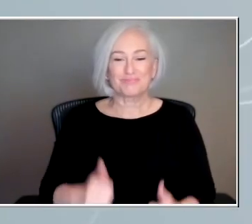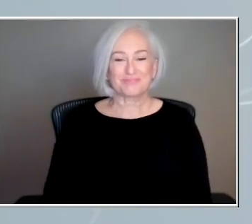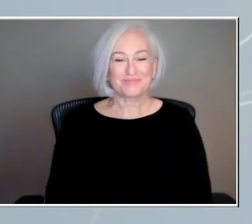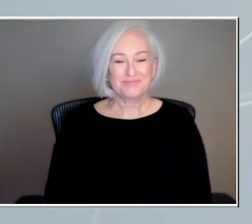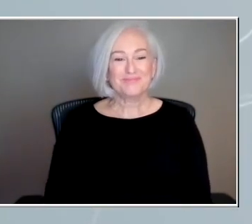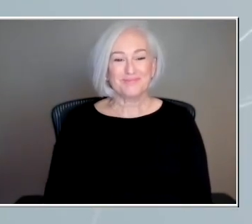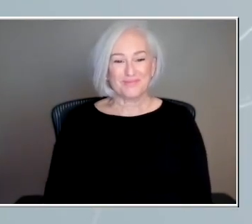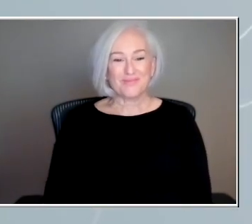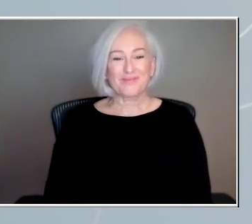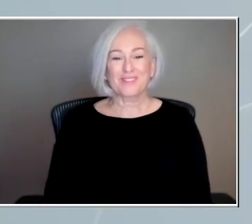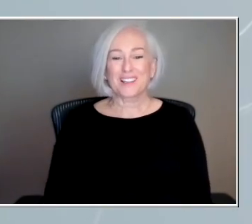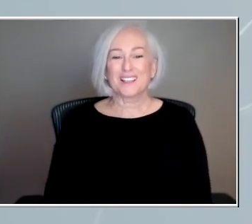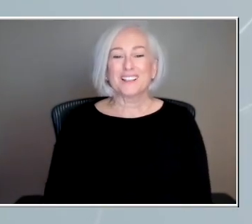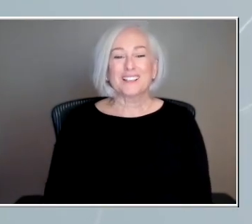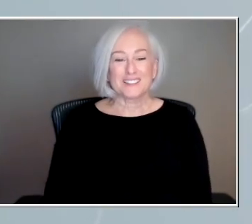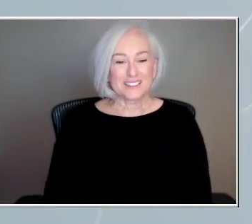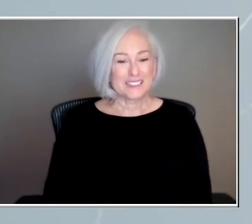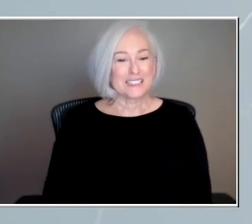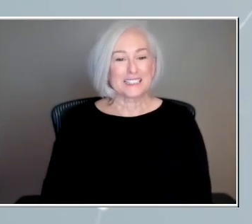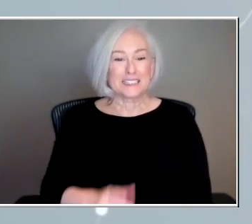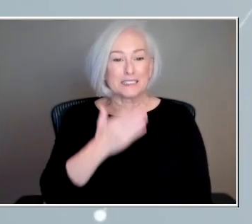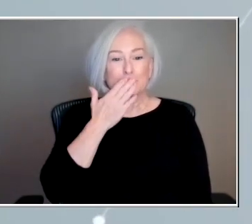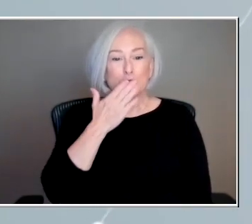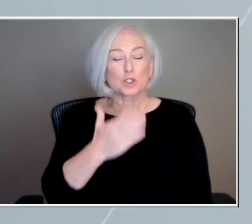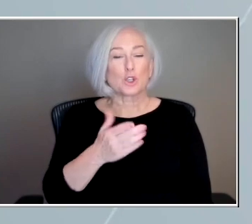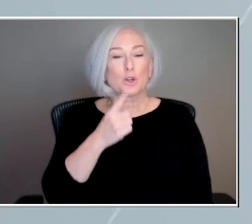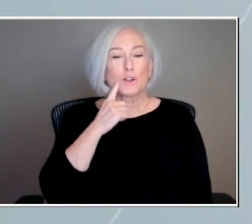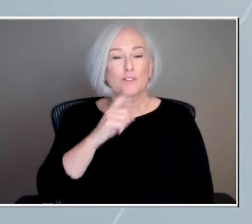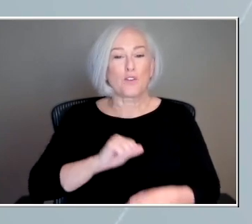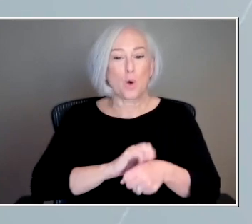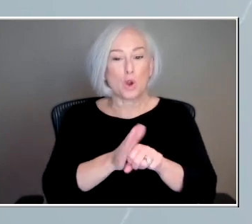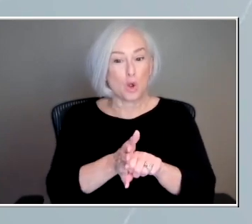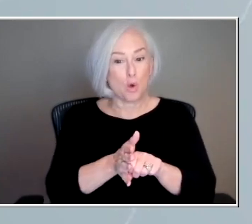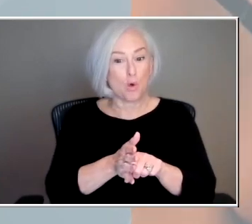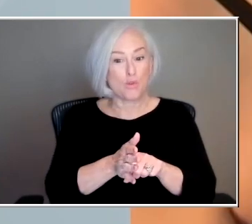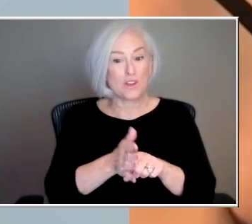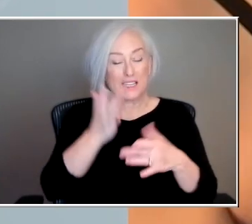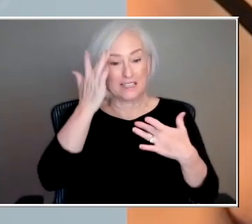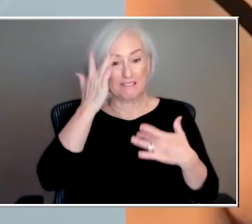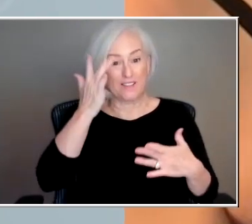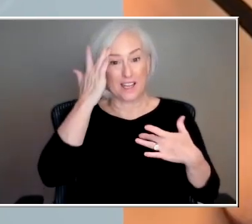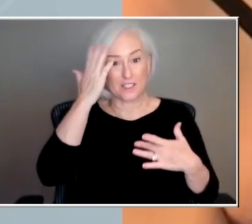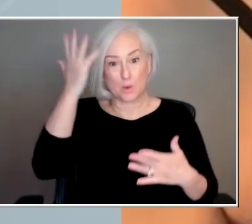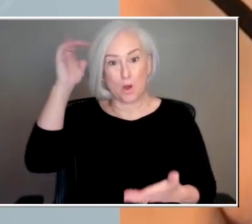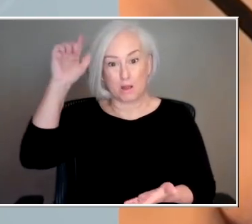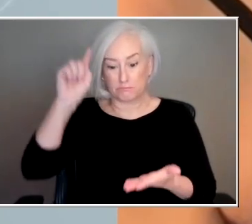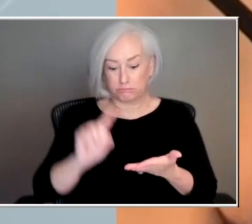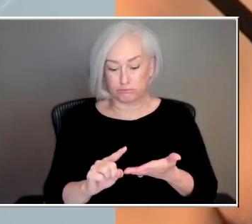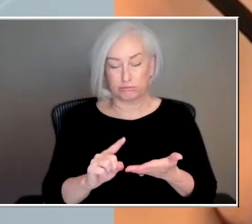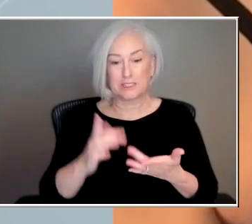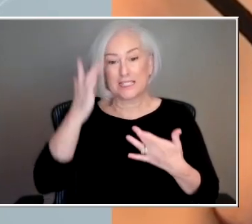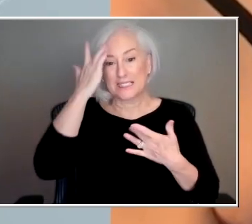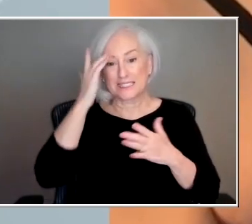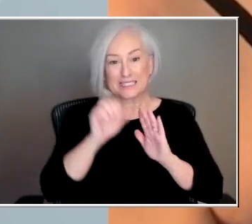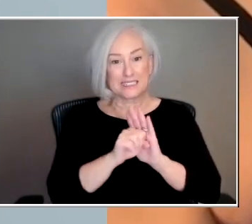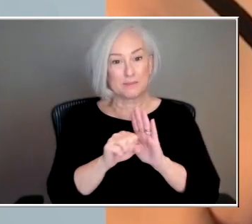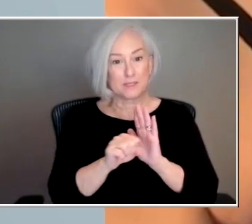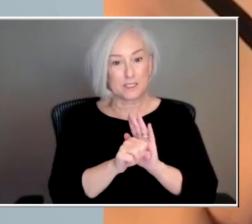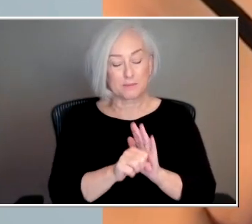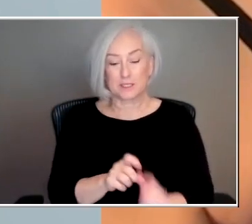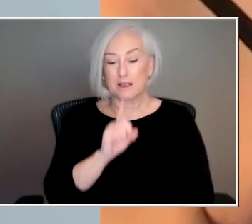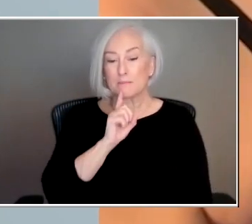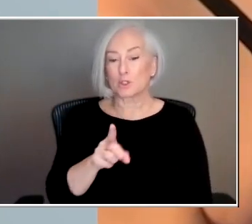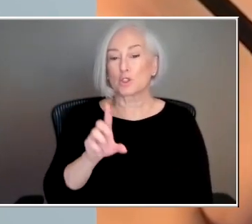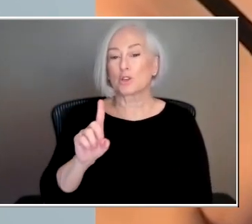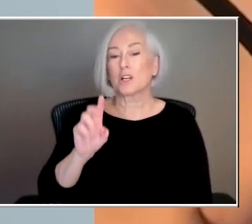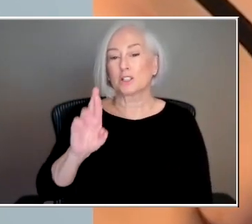Pregnancy was really awesome for my COVID infection. It reduced a lot of my symptoms, and I'm sure Dr. Comfort can help explain a